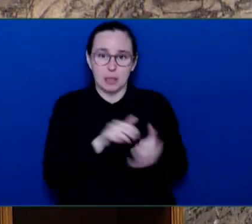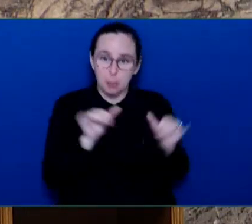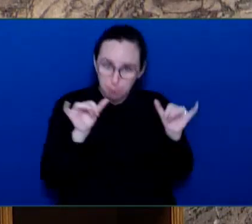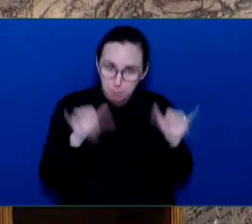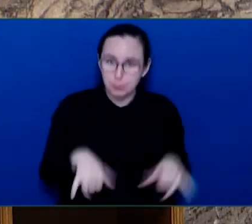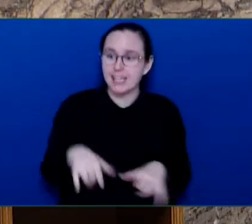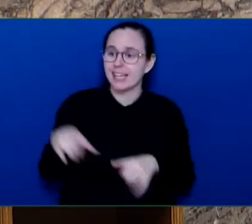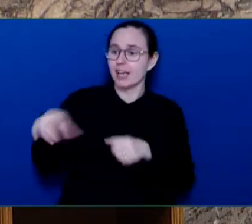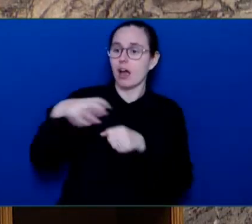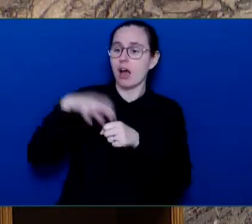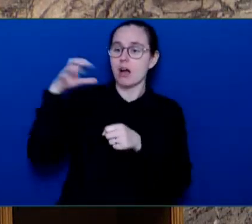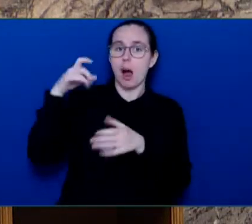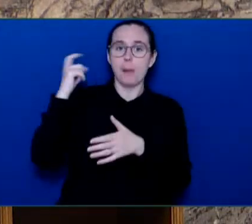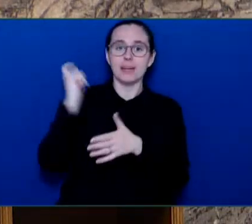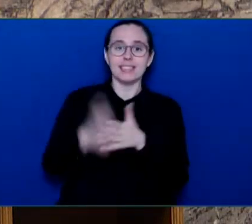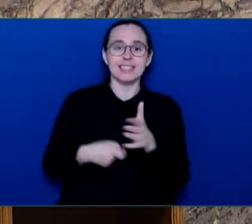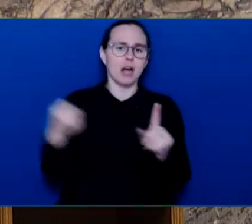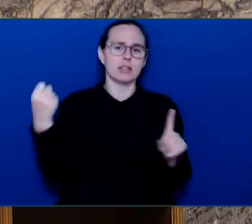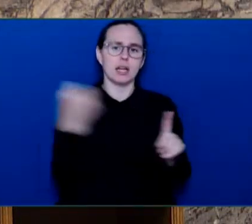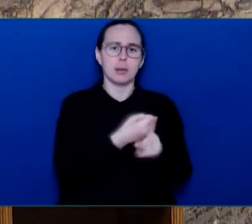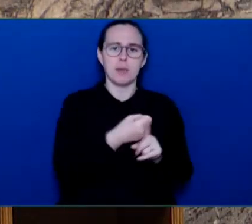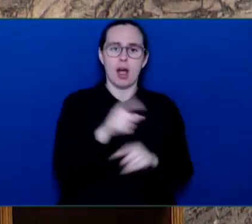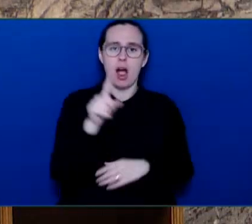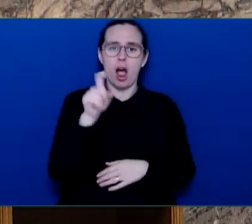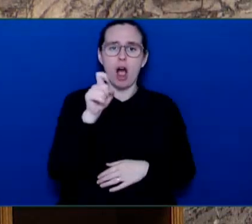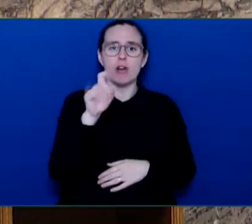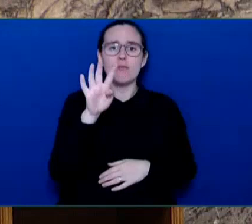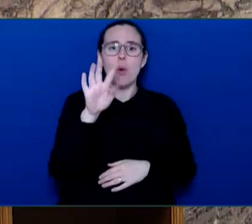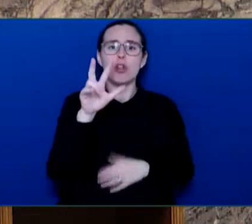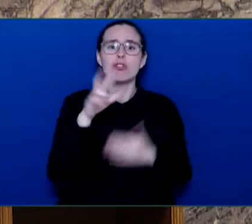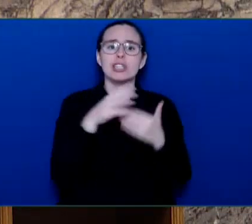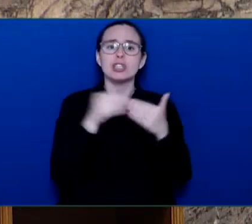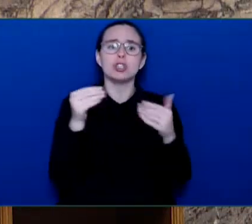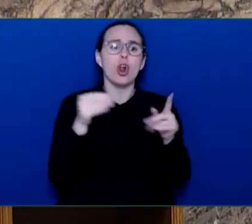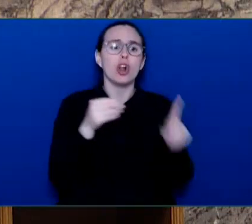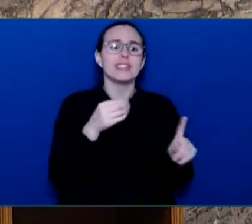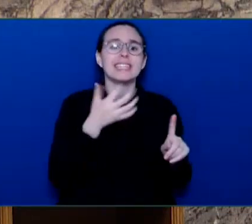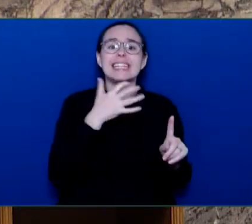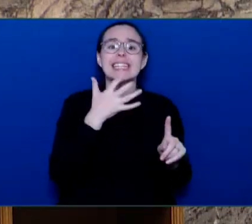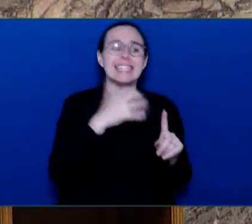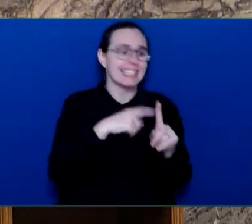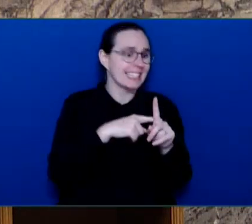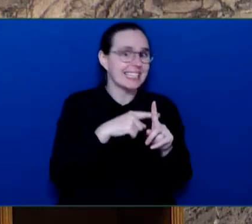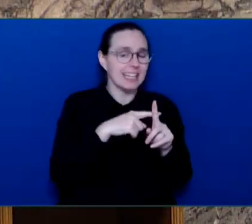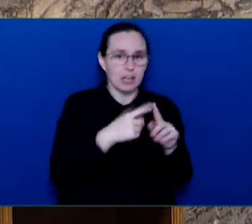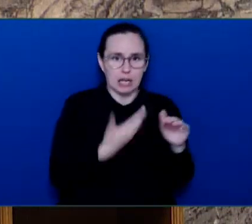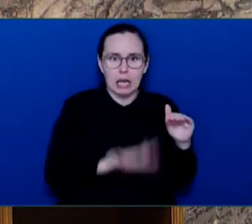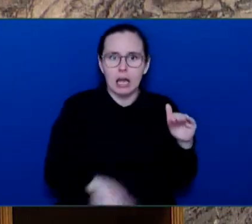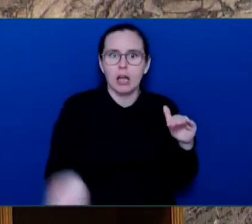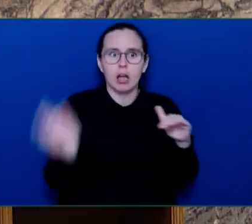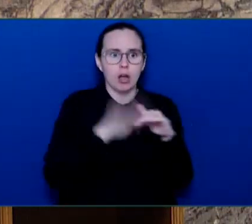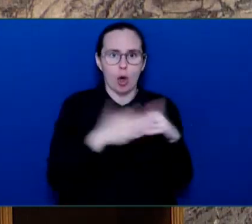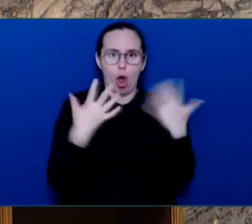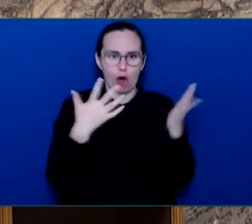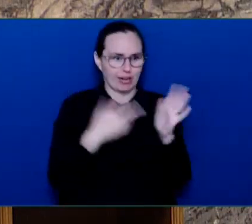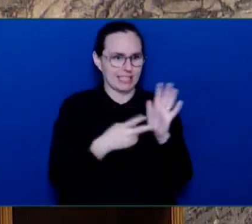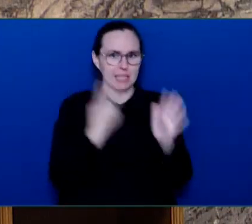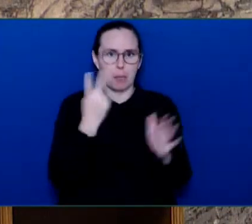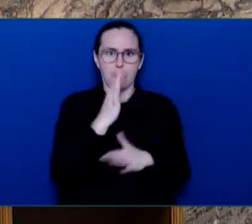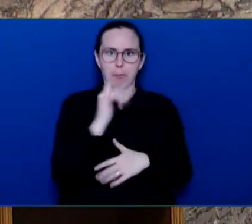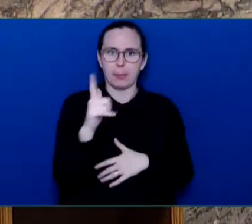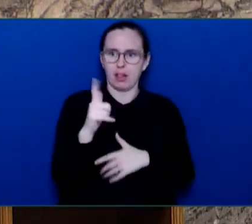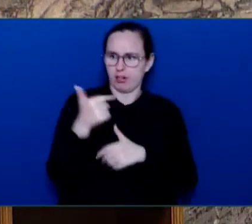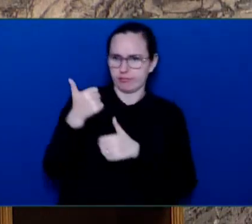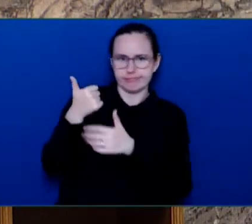on their essential home heating bill, which has doubled under this NDP government. And to double down, at the NDP convention